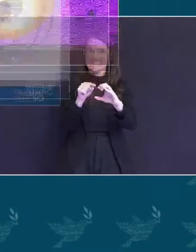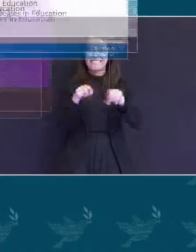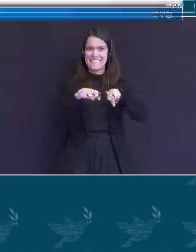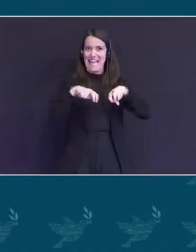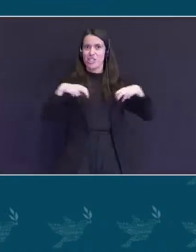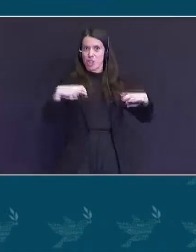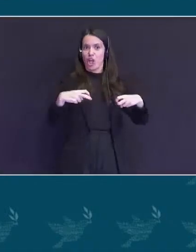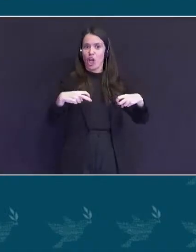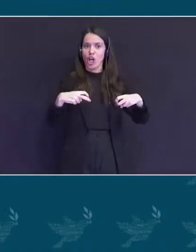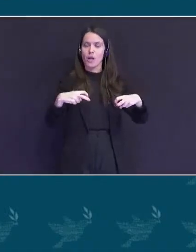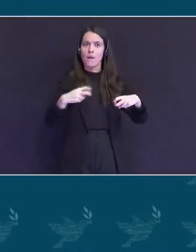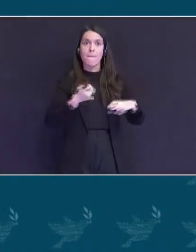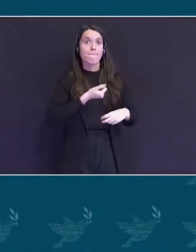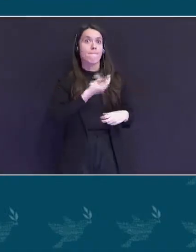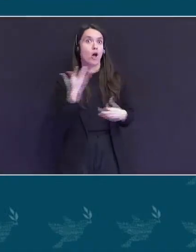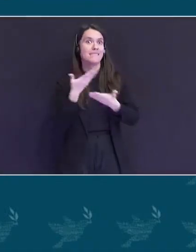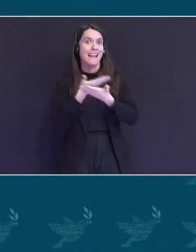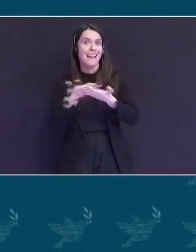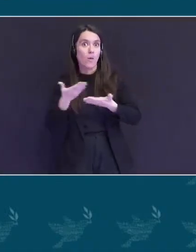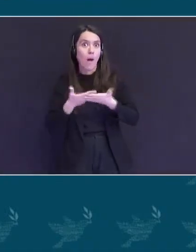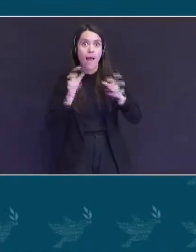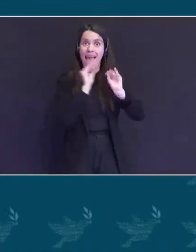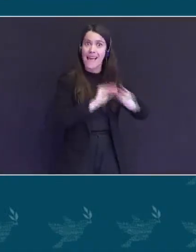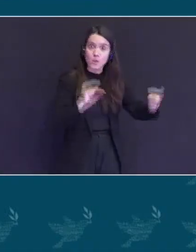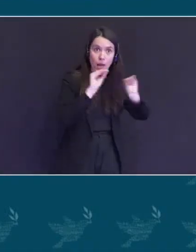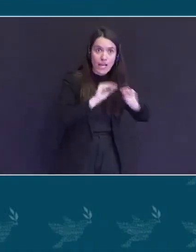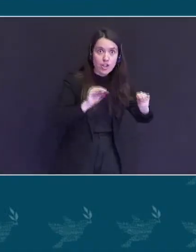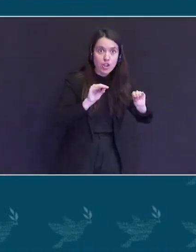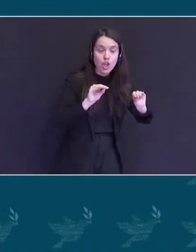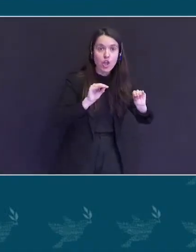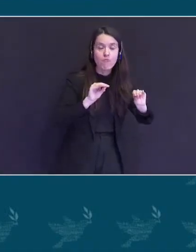will be multilingual education